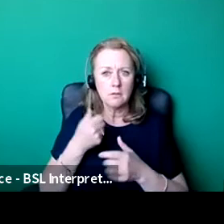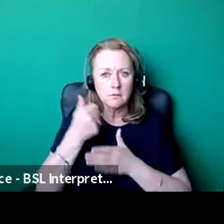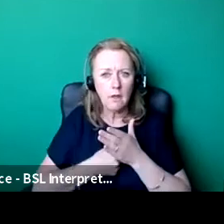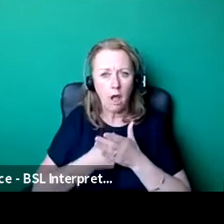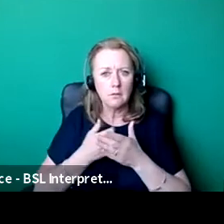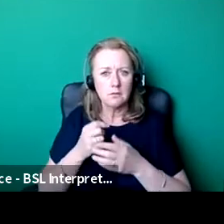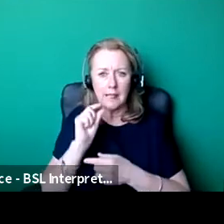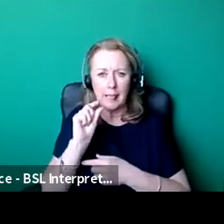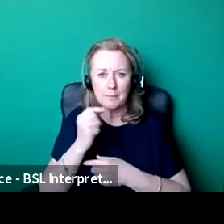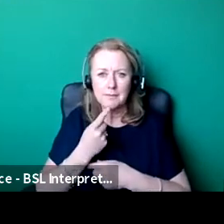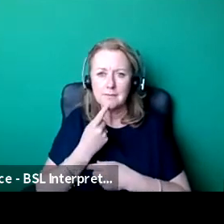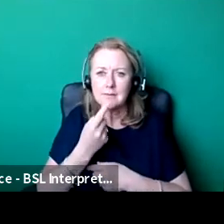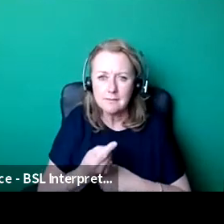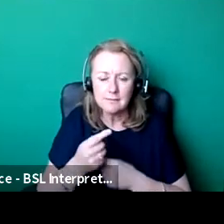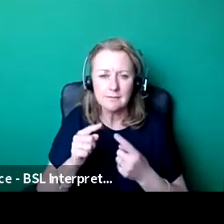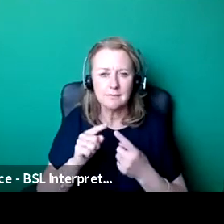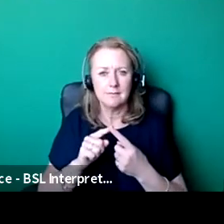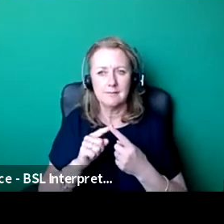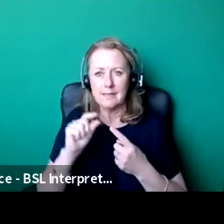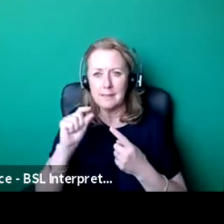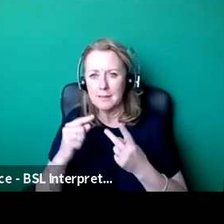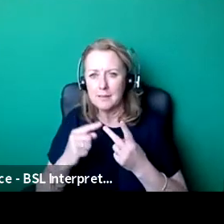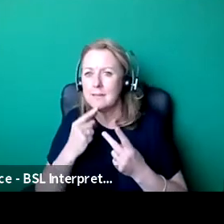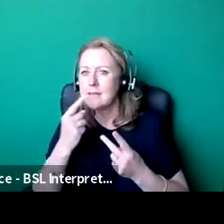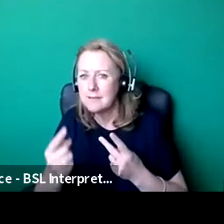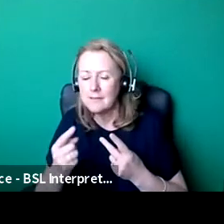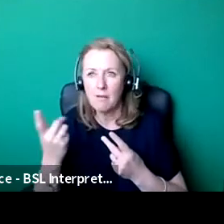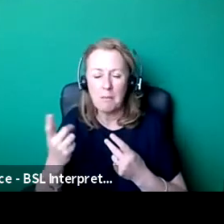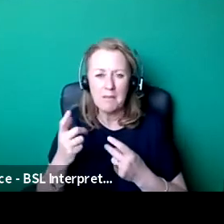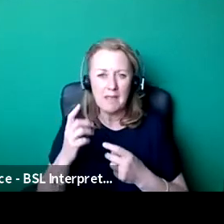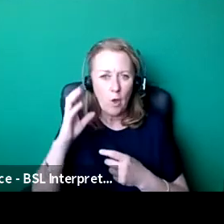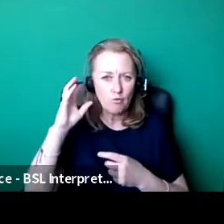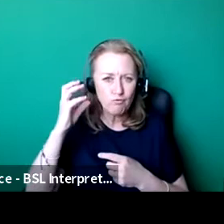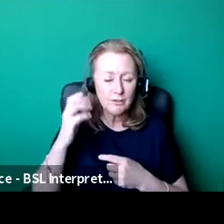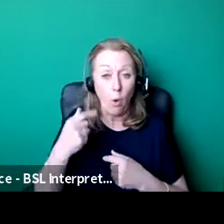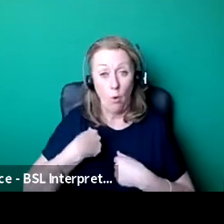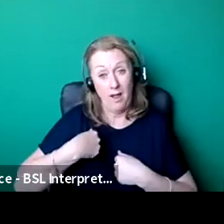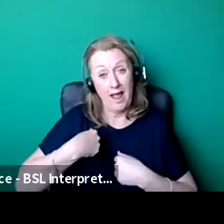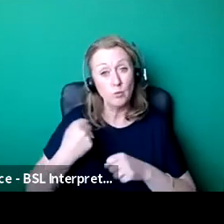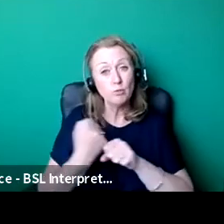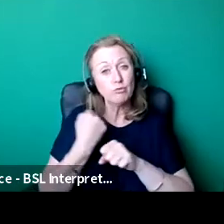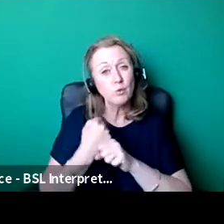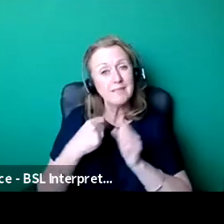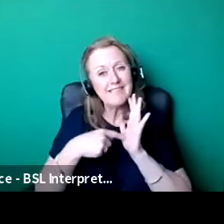different files through either the radio or the TV shows that I was producing. And we managed to